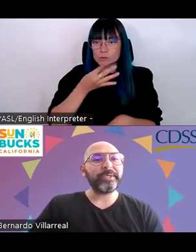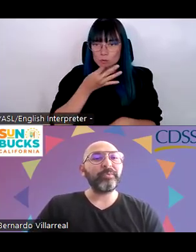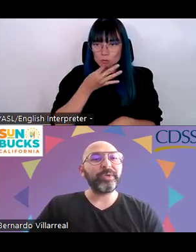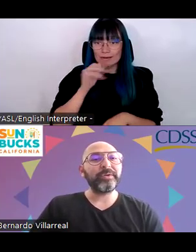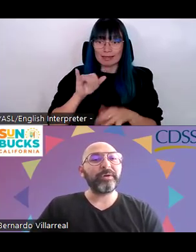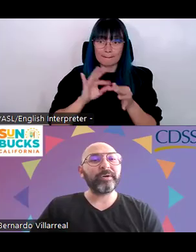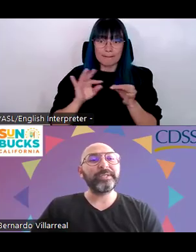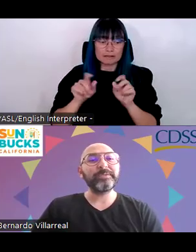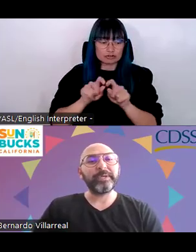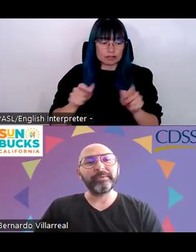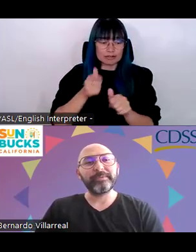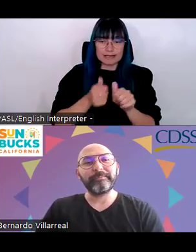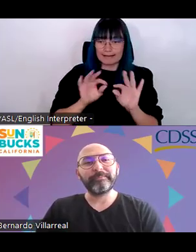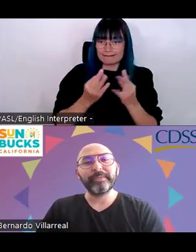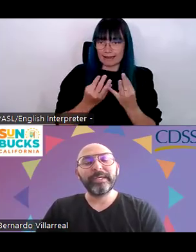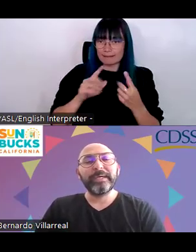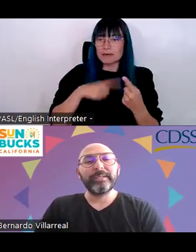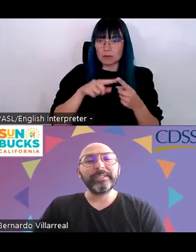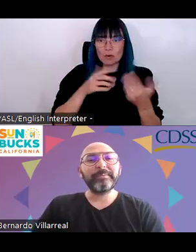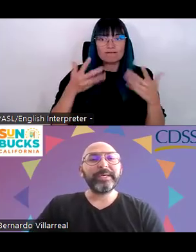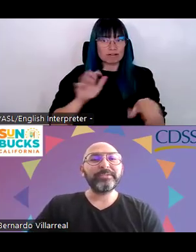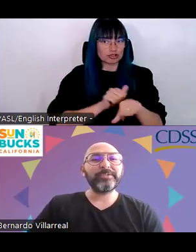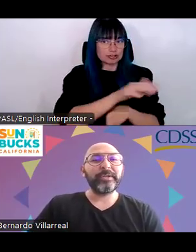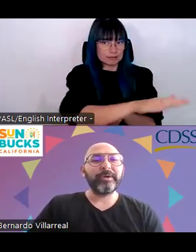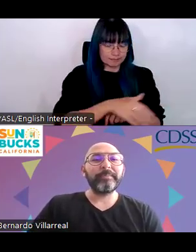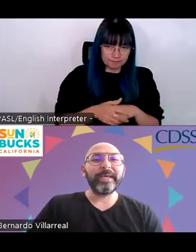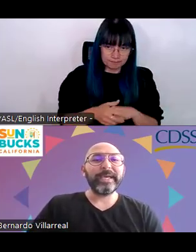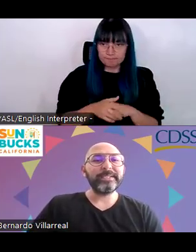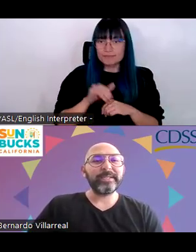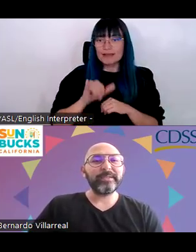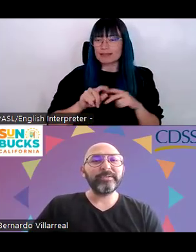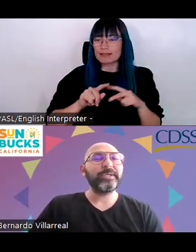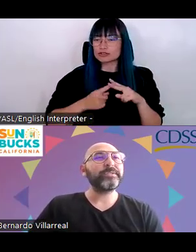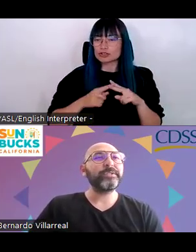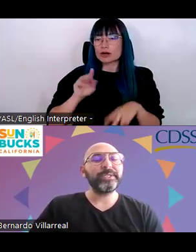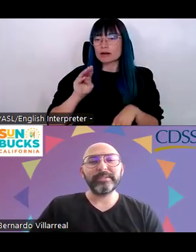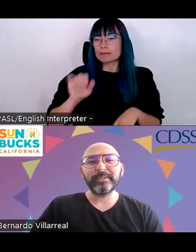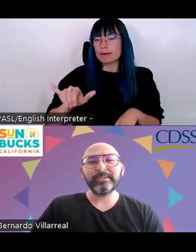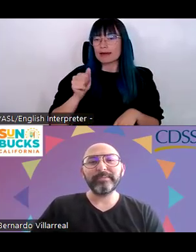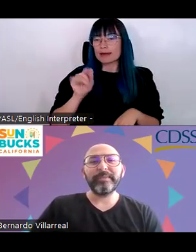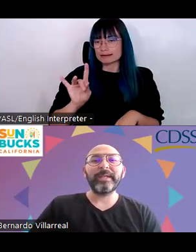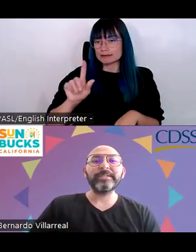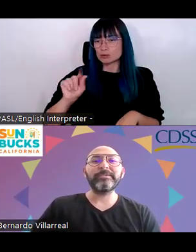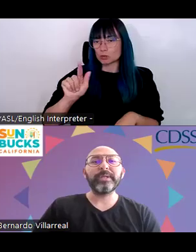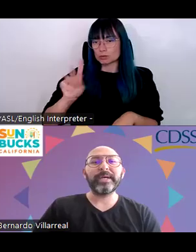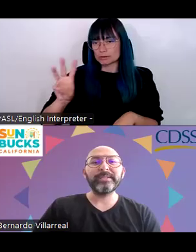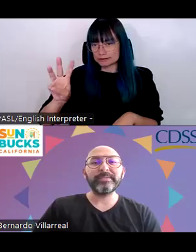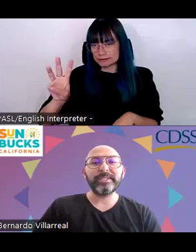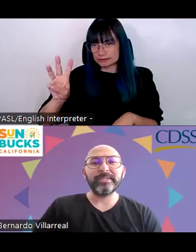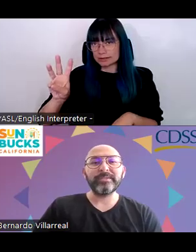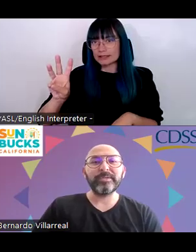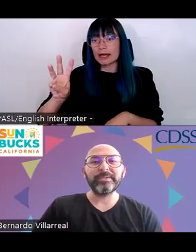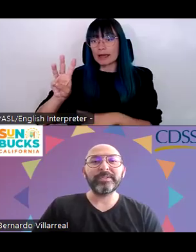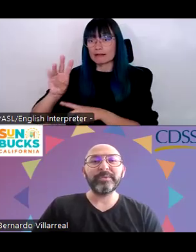to each family when their card is mailed. This campaign started on May 18th, 2026, and as of